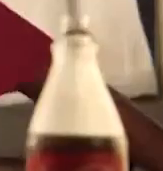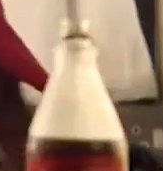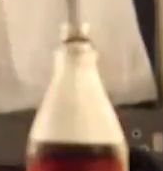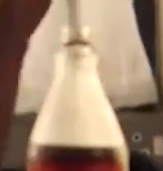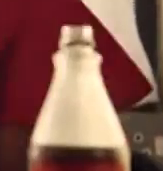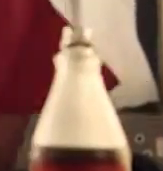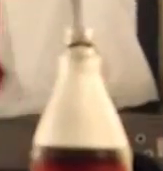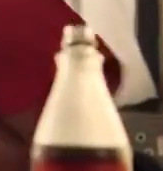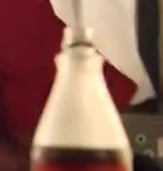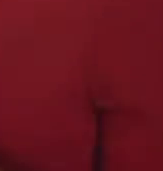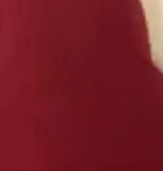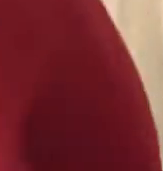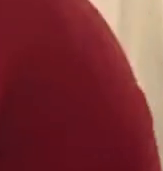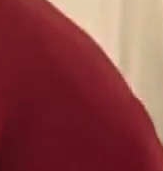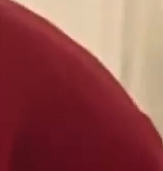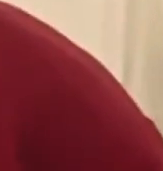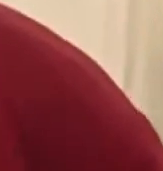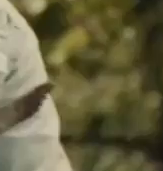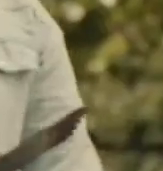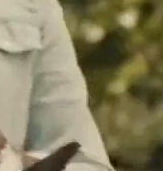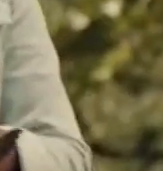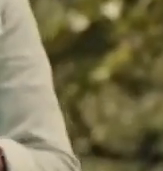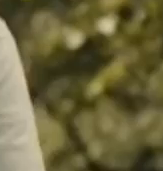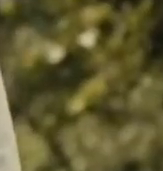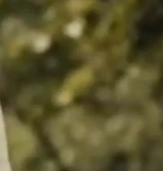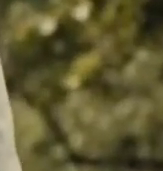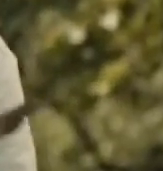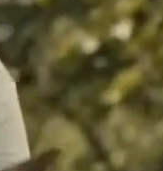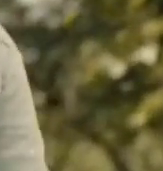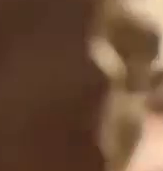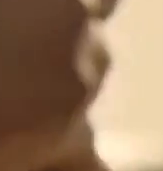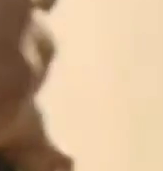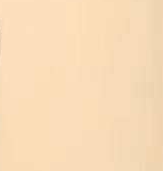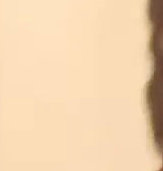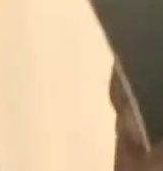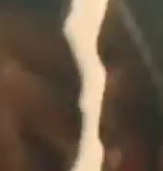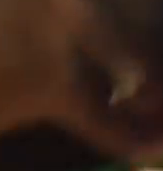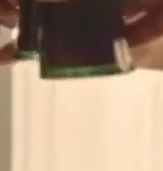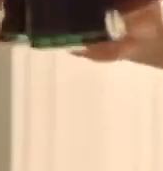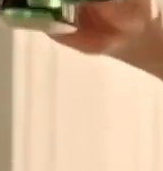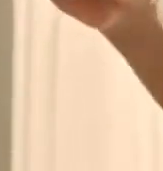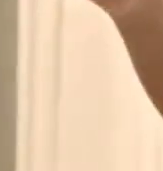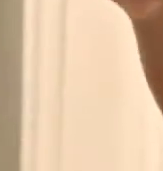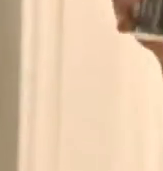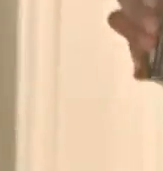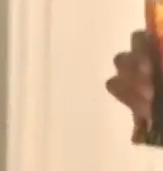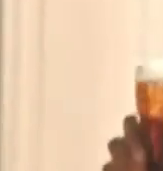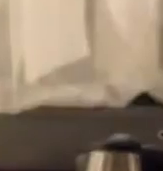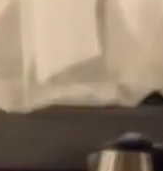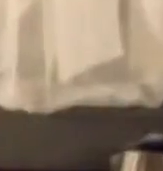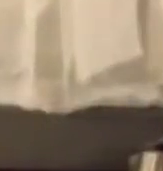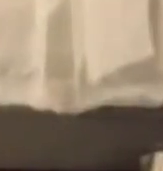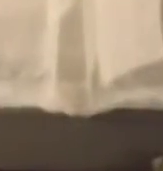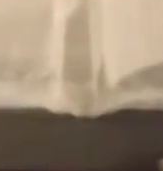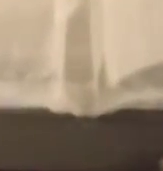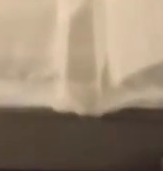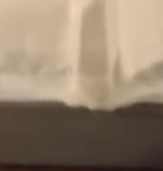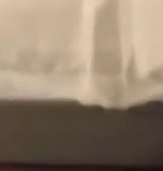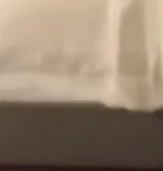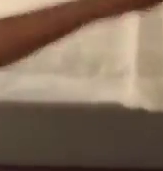Now, we'll take nothing for granted and always remember to taste the simple joys.